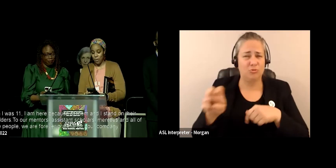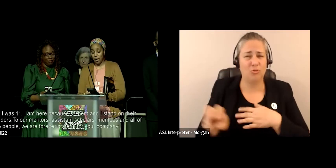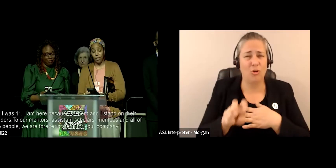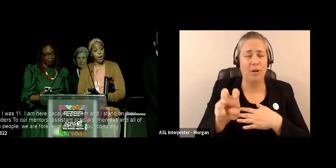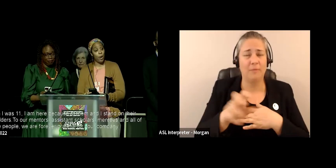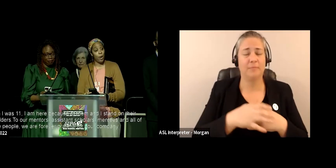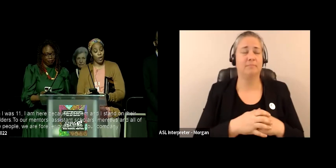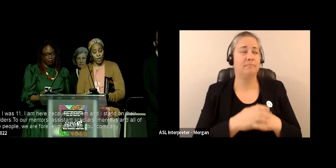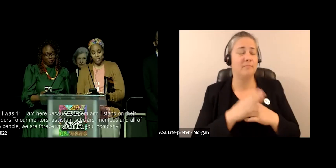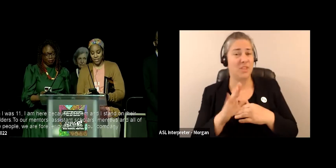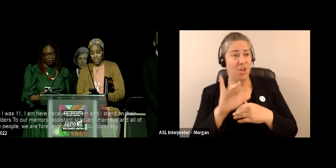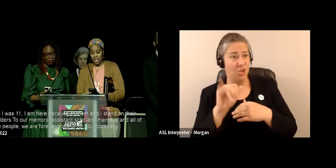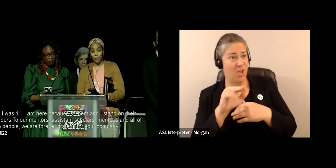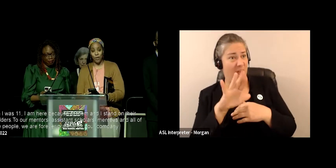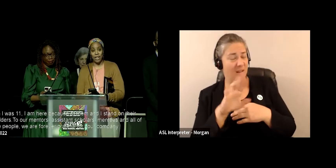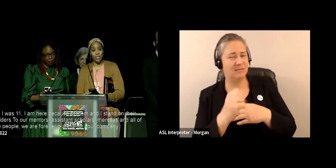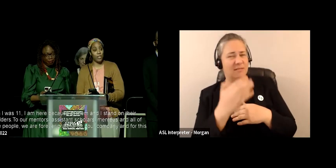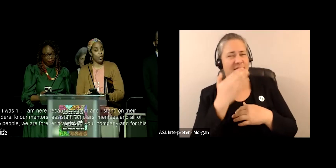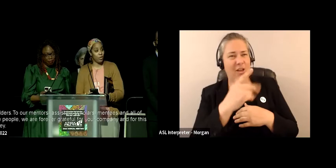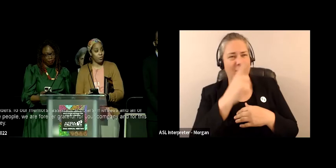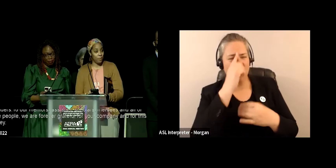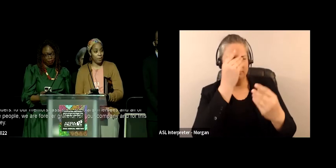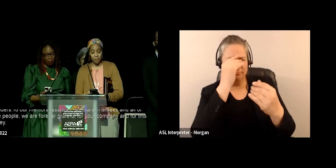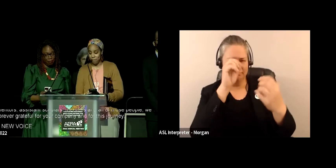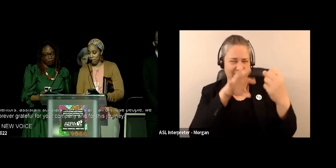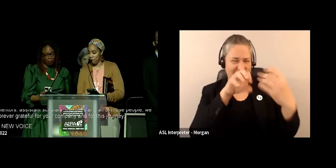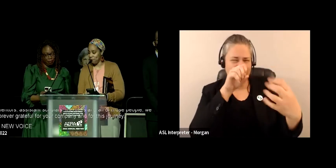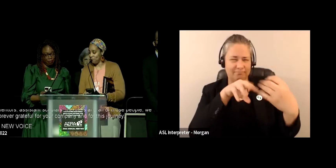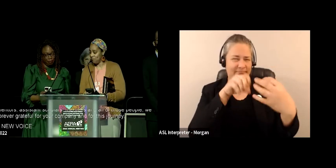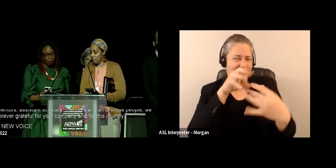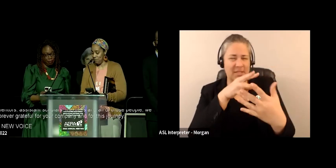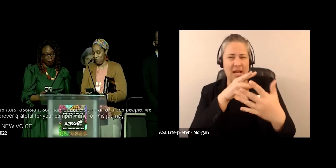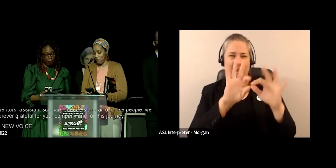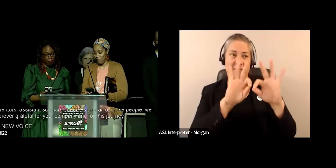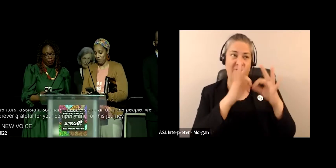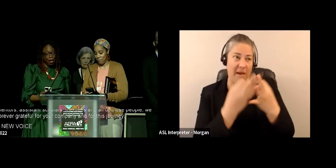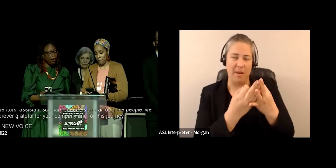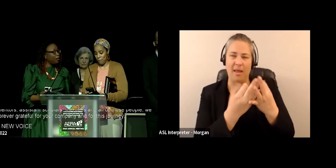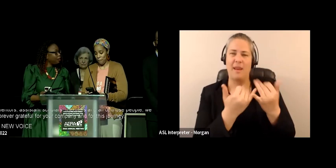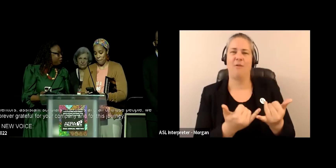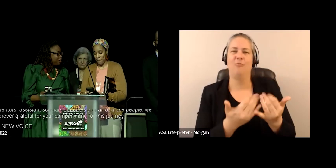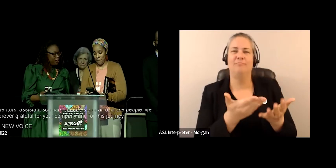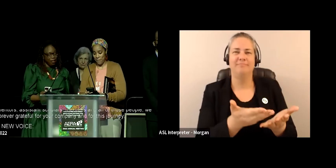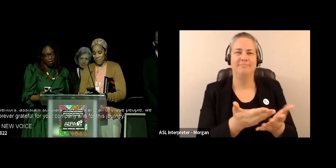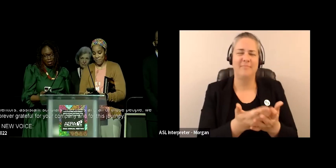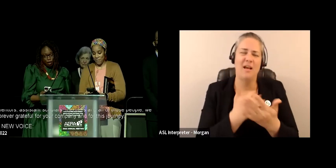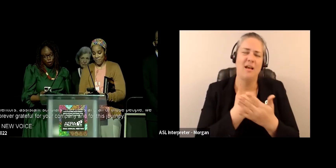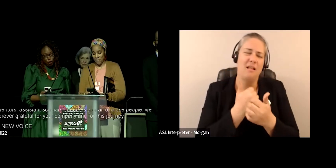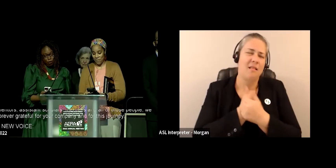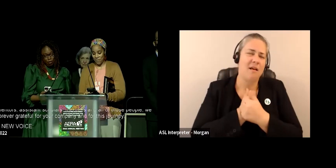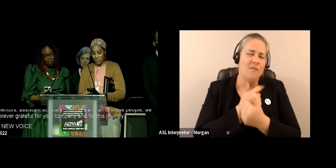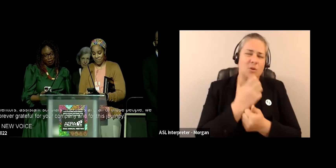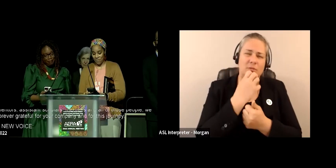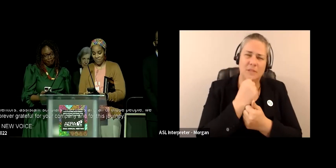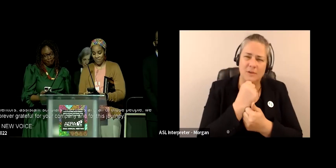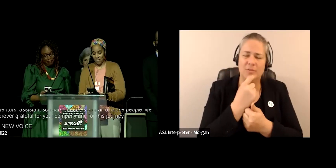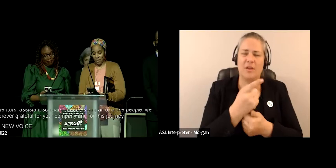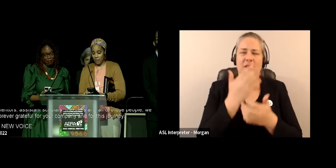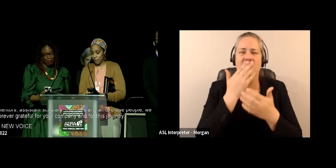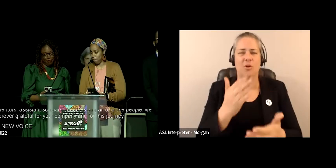thank you for being a thought partner and a friend turned family. And I love you dearly, and thank you,